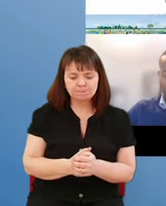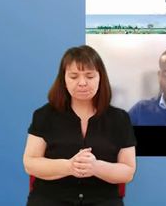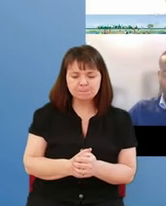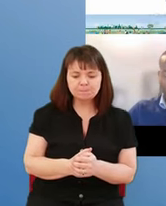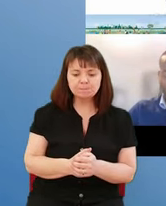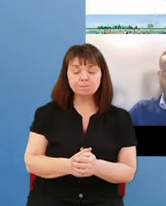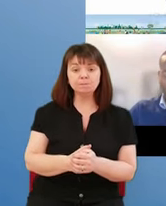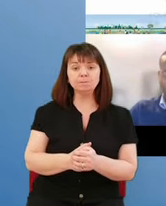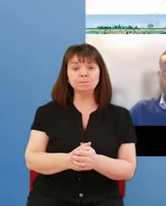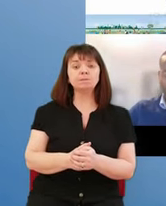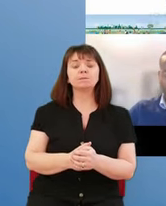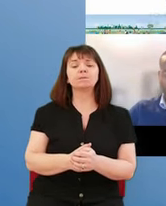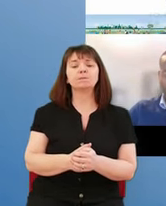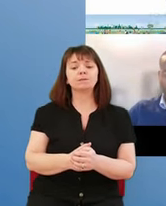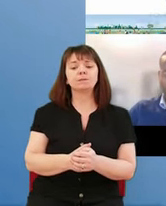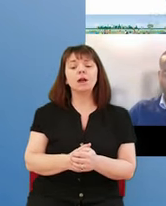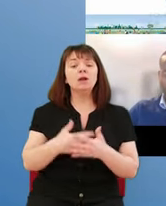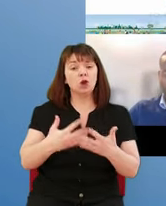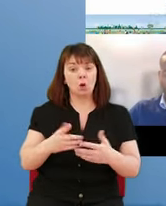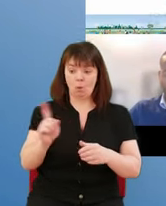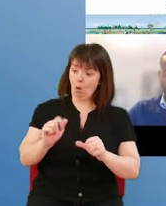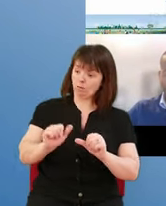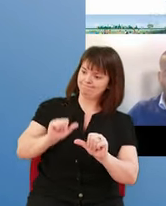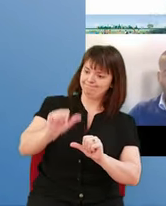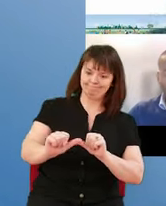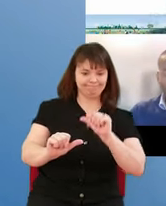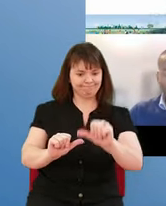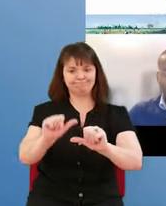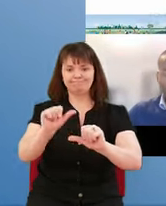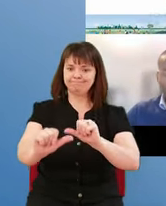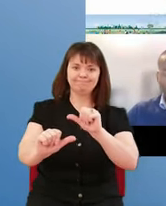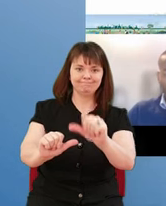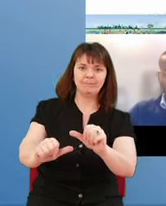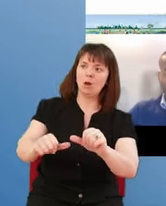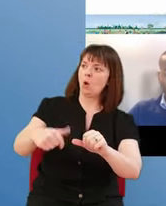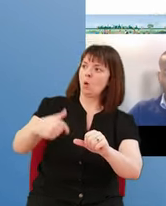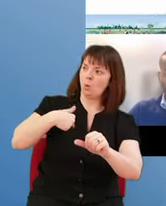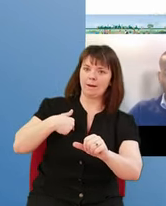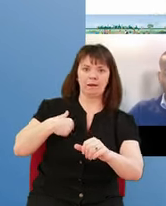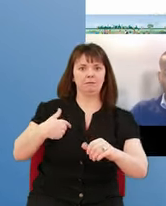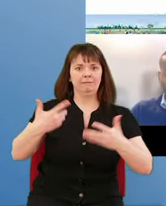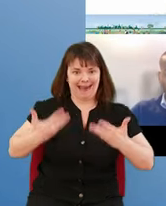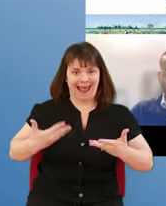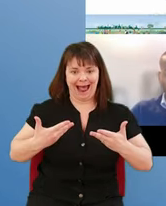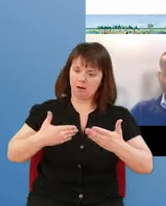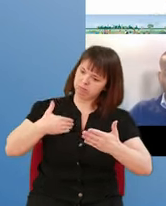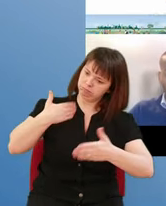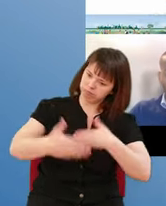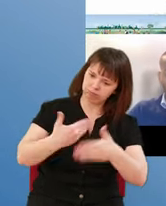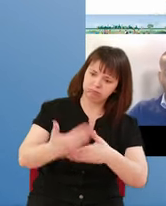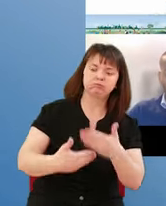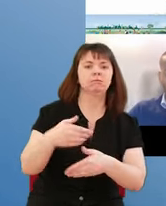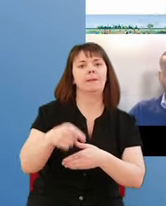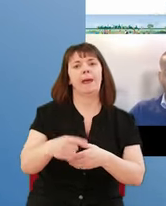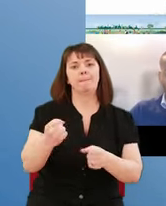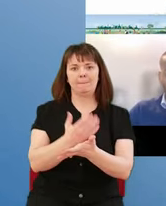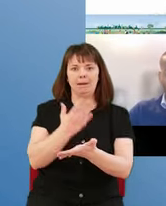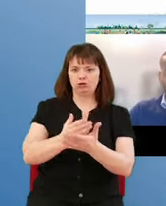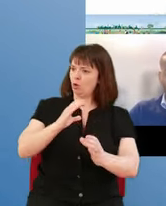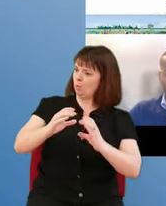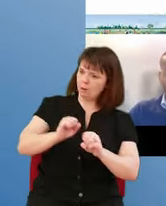are underway, and hopefully by next PCCC I'll have an articulation for you that's slightly more